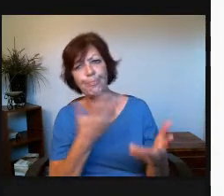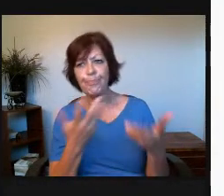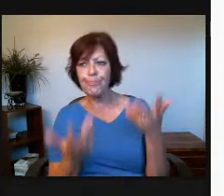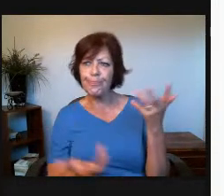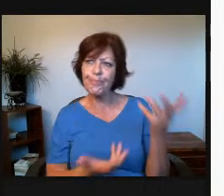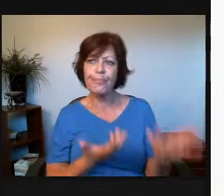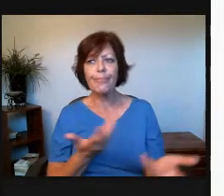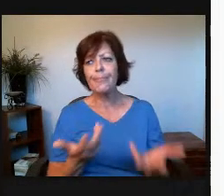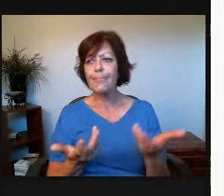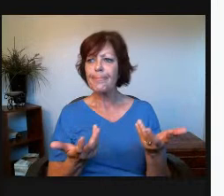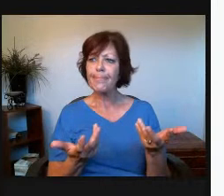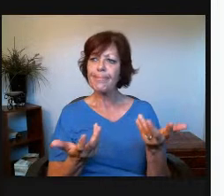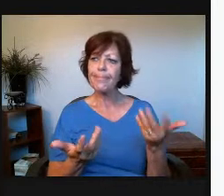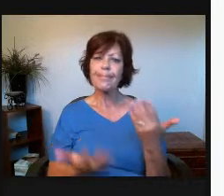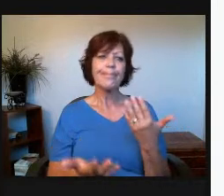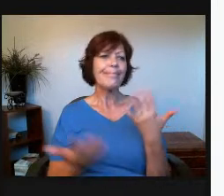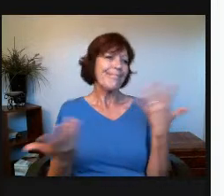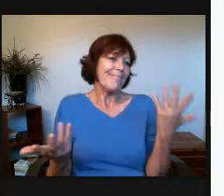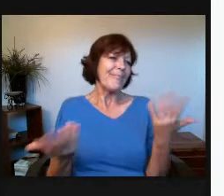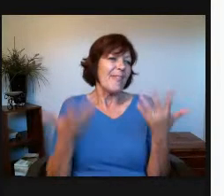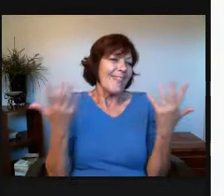I guess